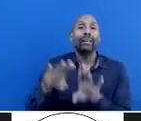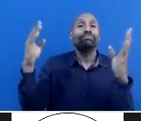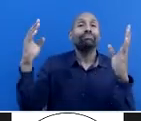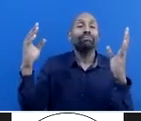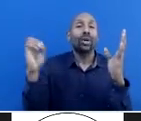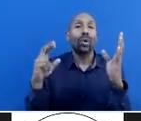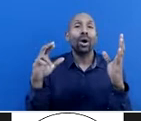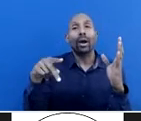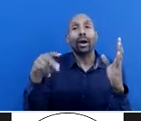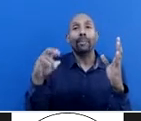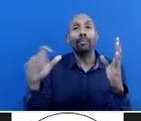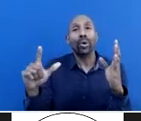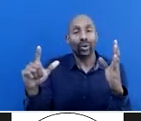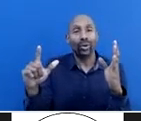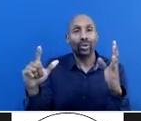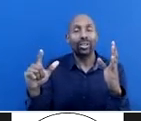Please.